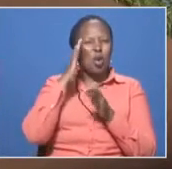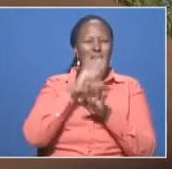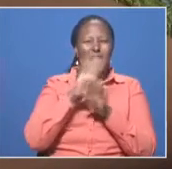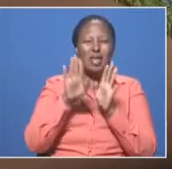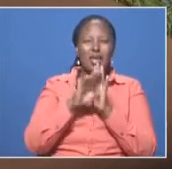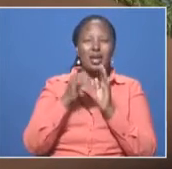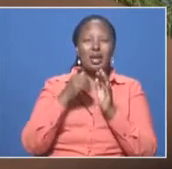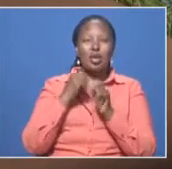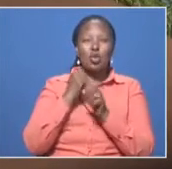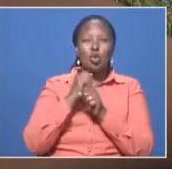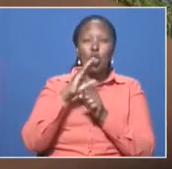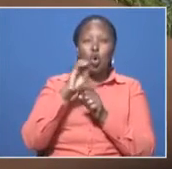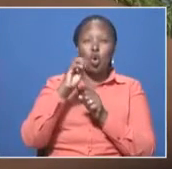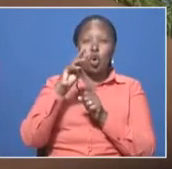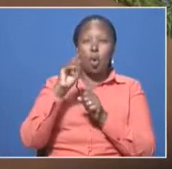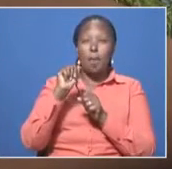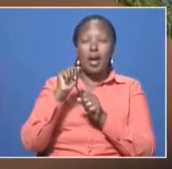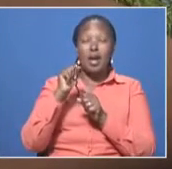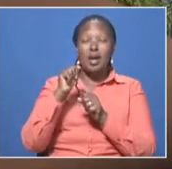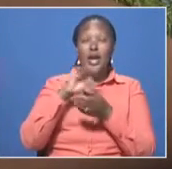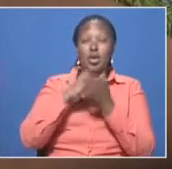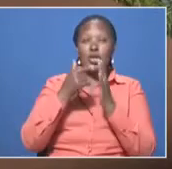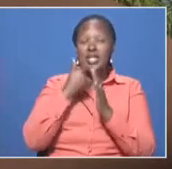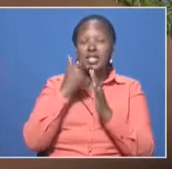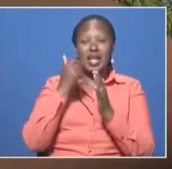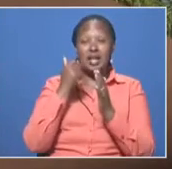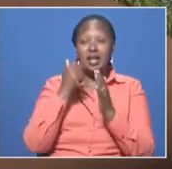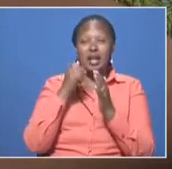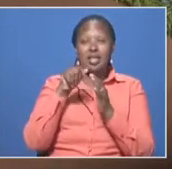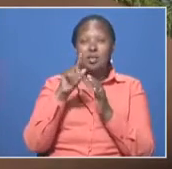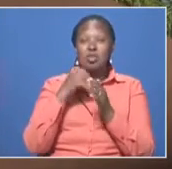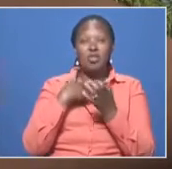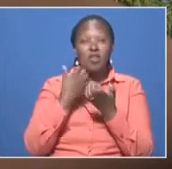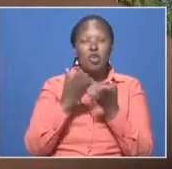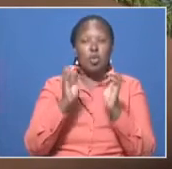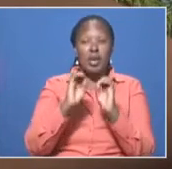unable to treat it here in Kenya because we did not have the equipment,